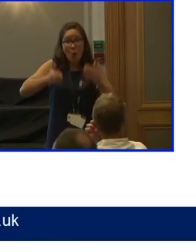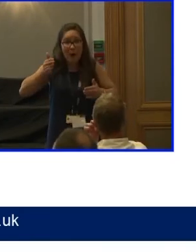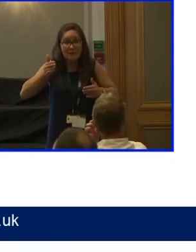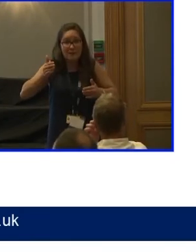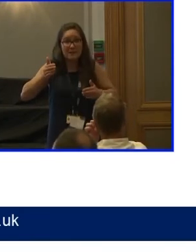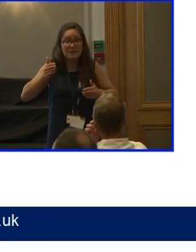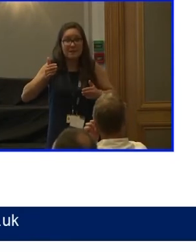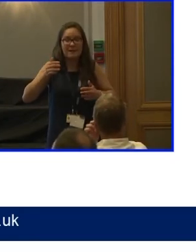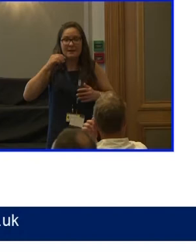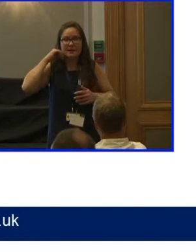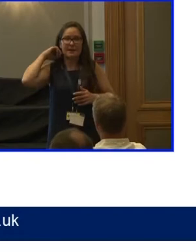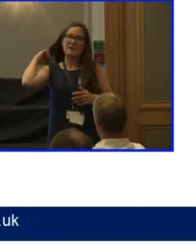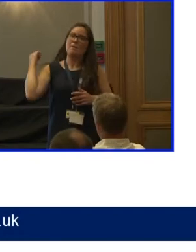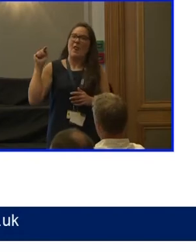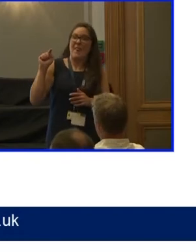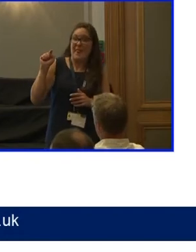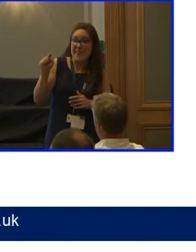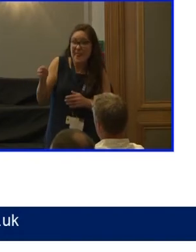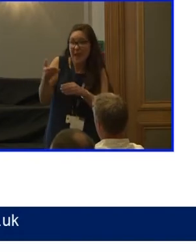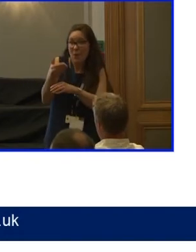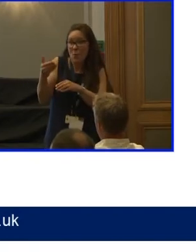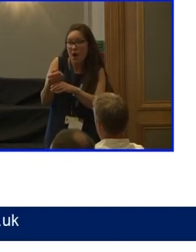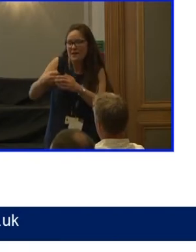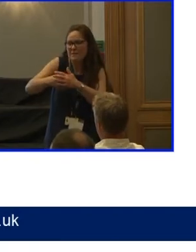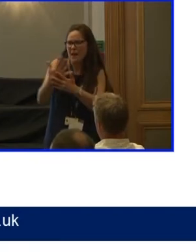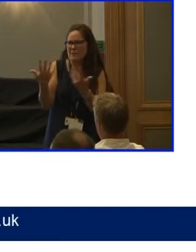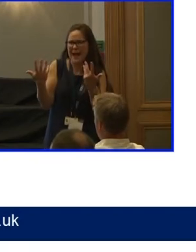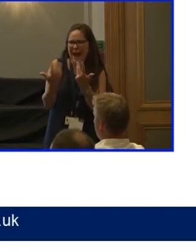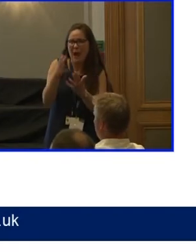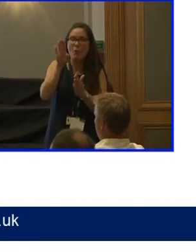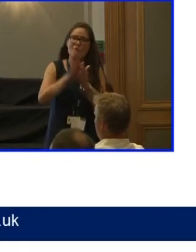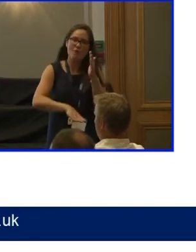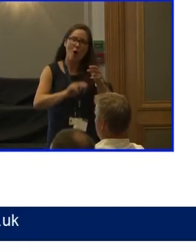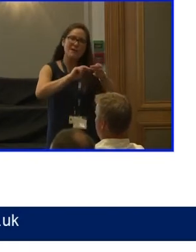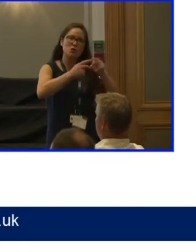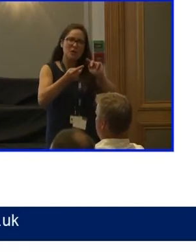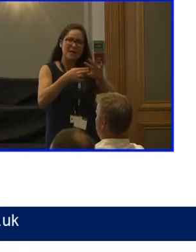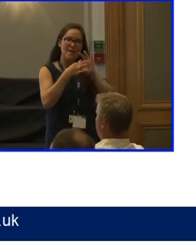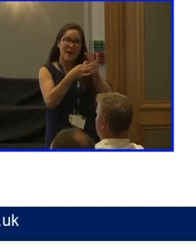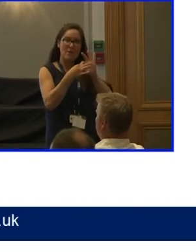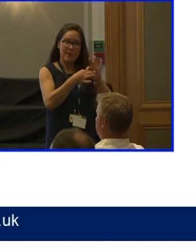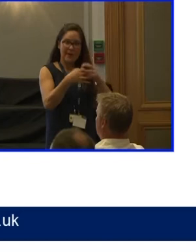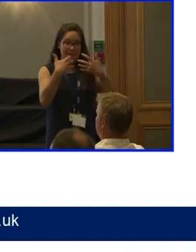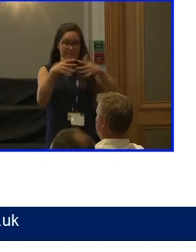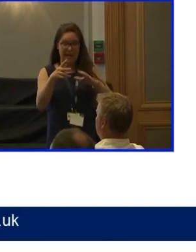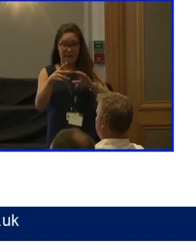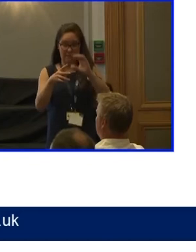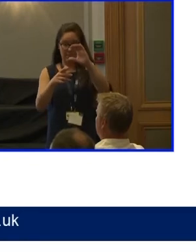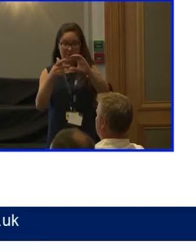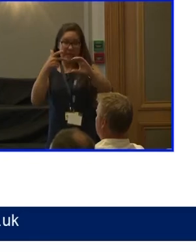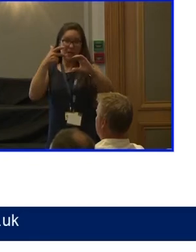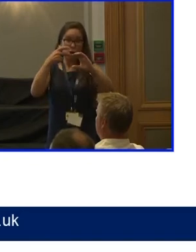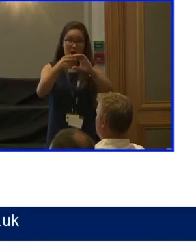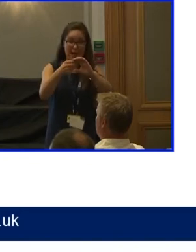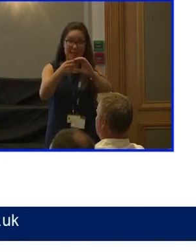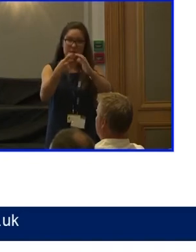by the work that he did in gene therapy. So when medication is injected underneath the retina, you essentially need to hold a very, very